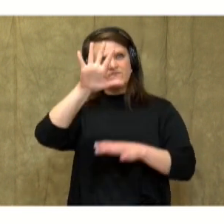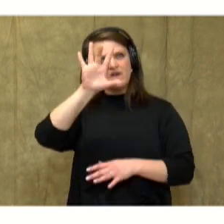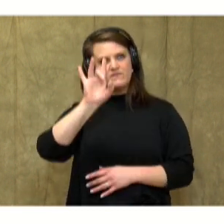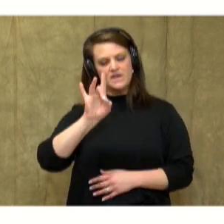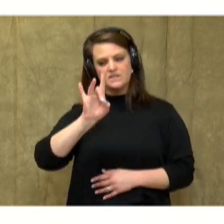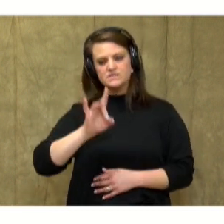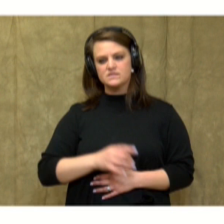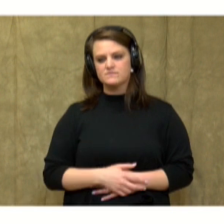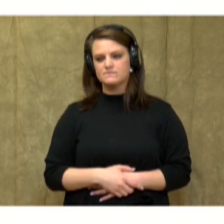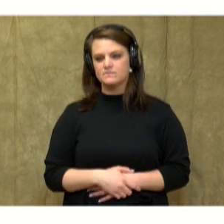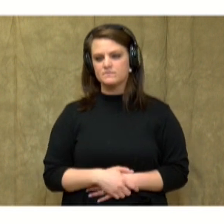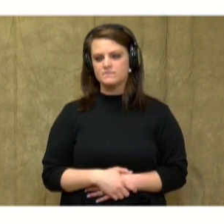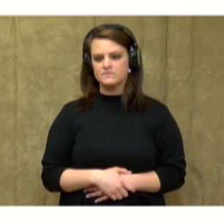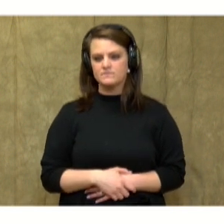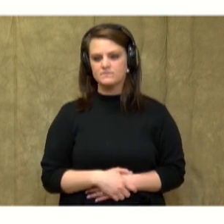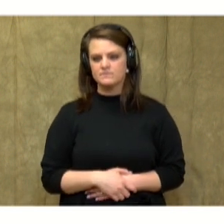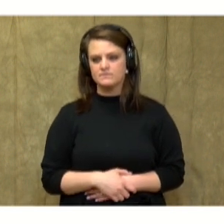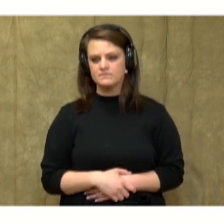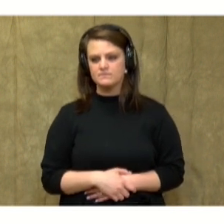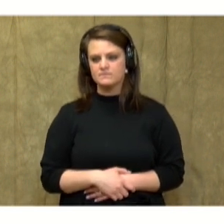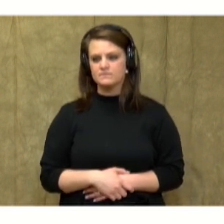eighths.